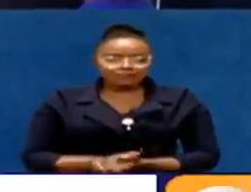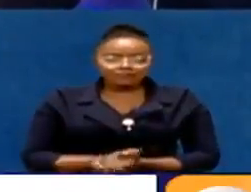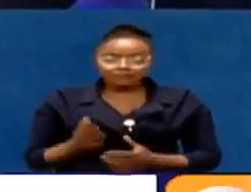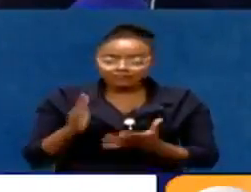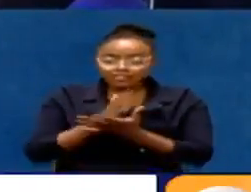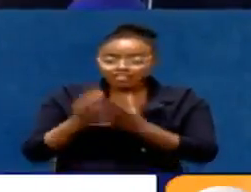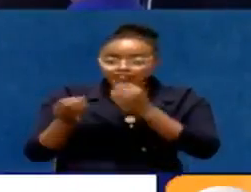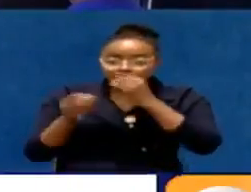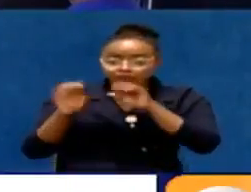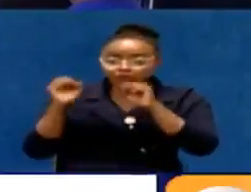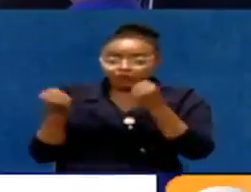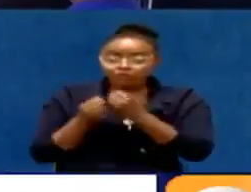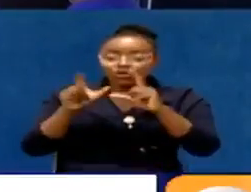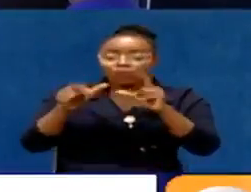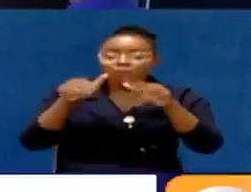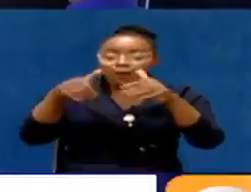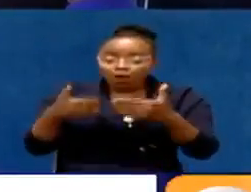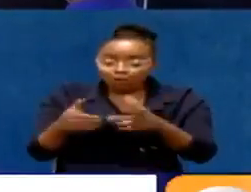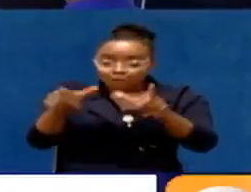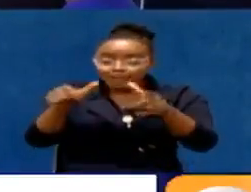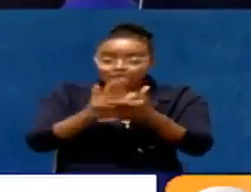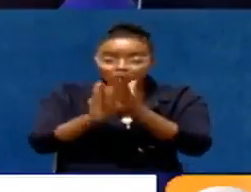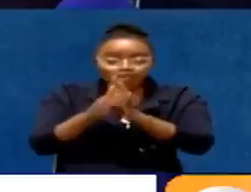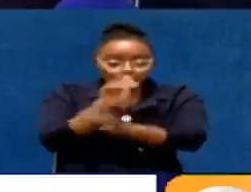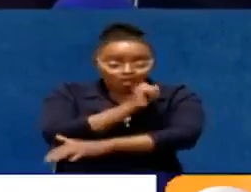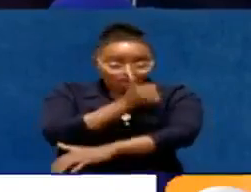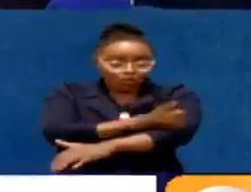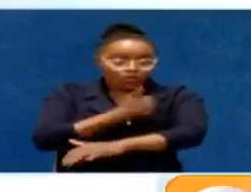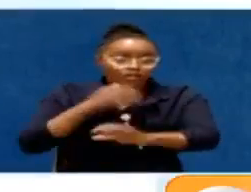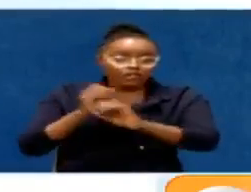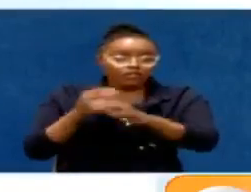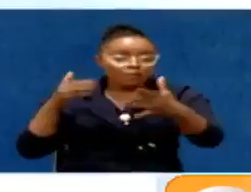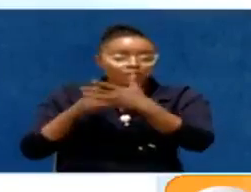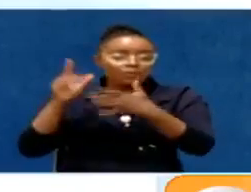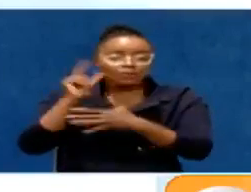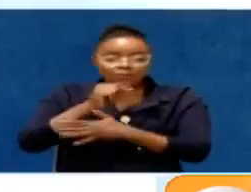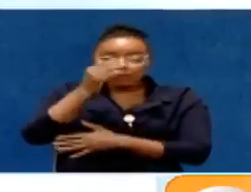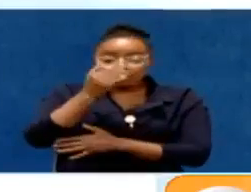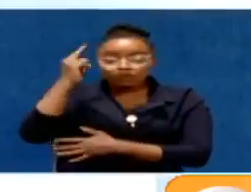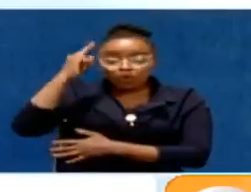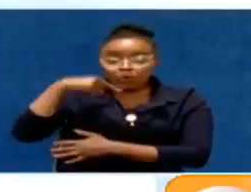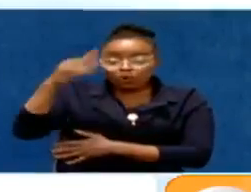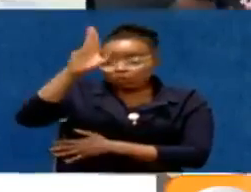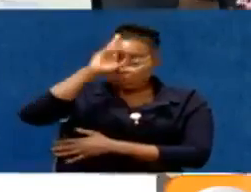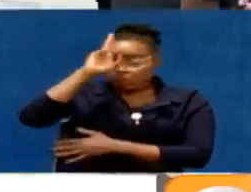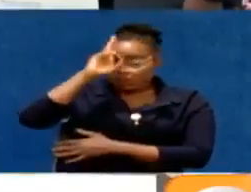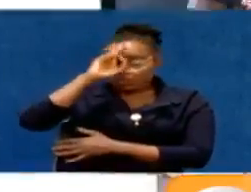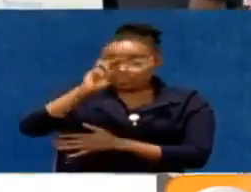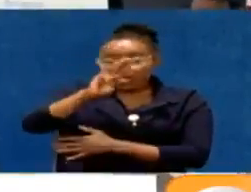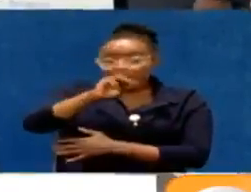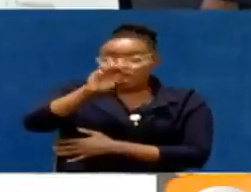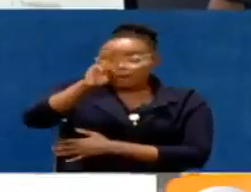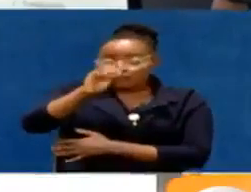Sharing information on social media or press without authority is prohibited for police officers. A memo sent to